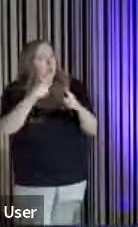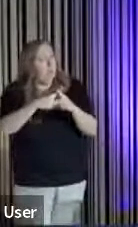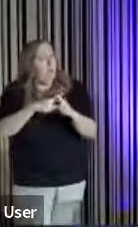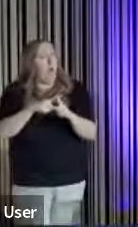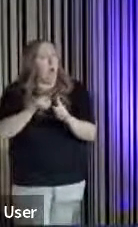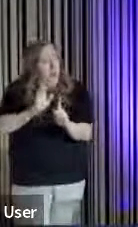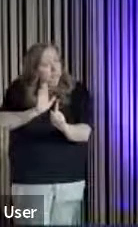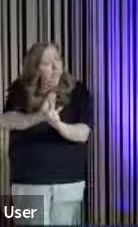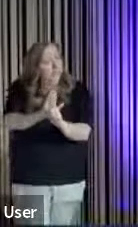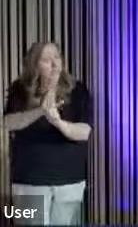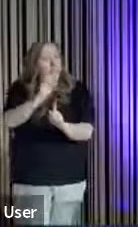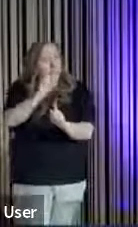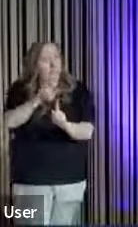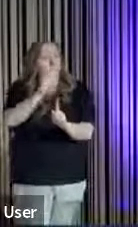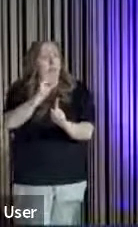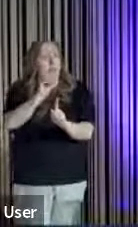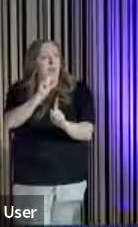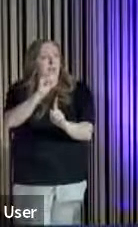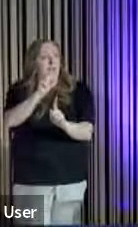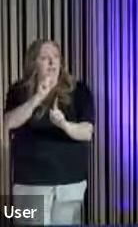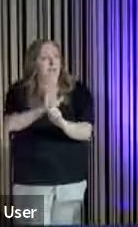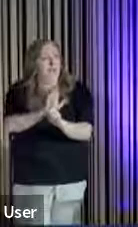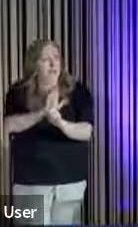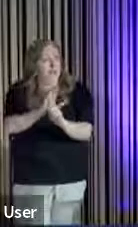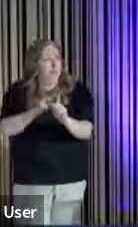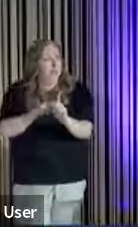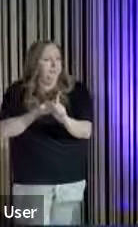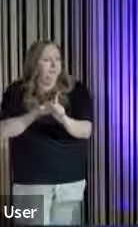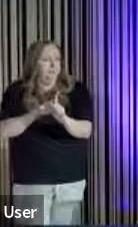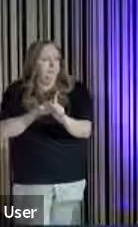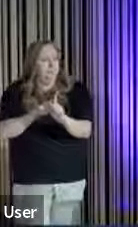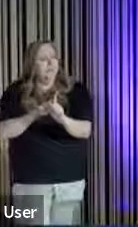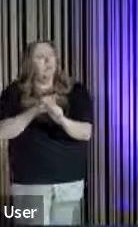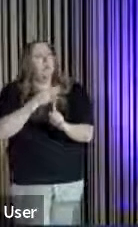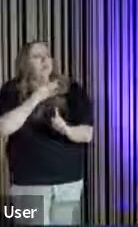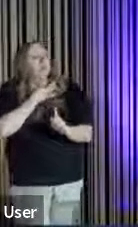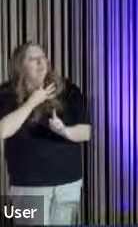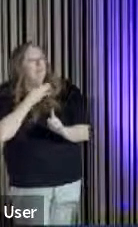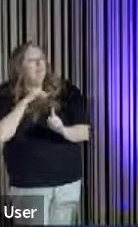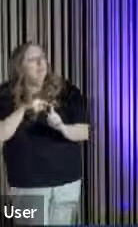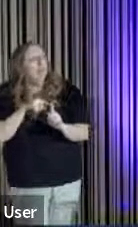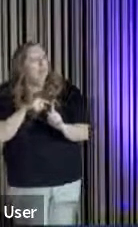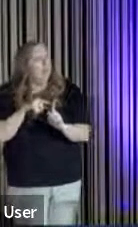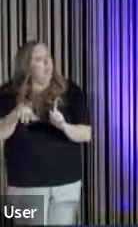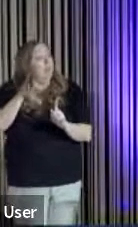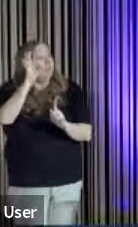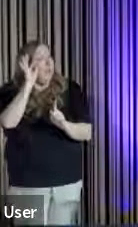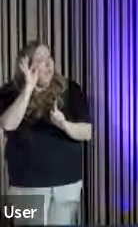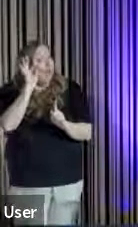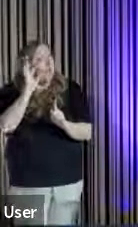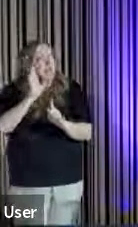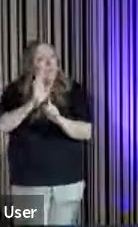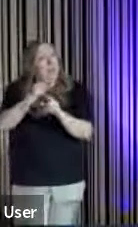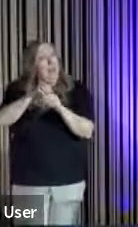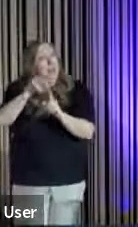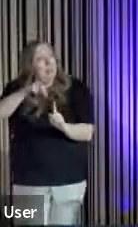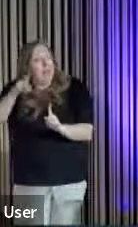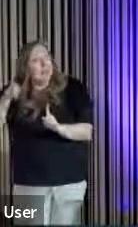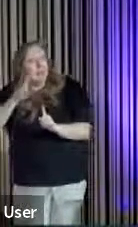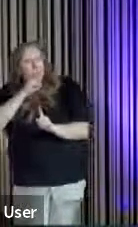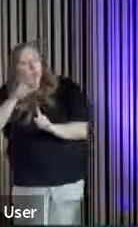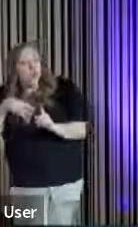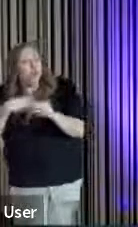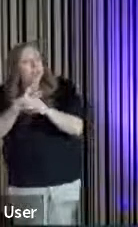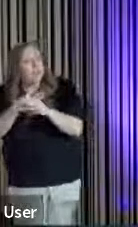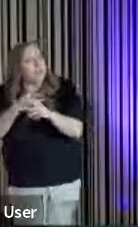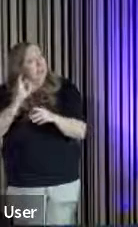Symbiodinium. The question we can ask here is whether we find Symbiodinium also in symbiosis in the planktonic world, you know, floating